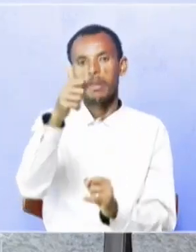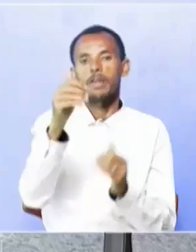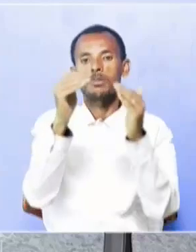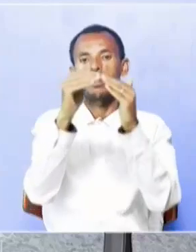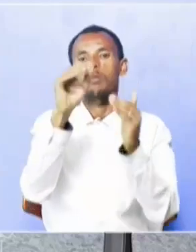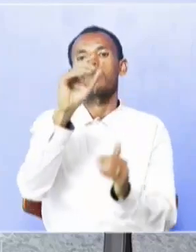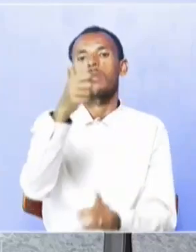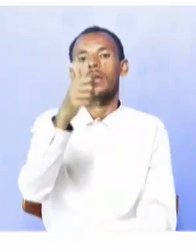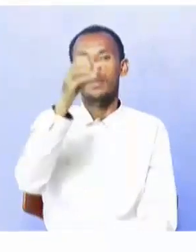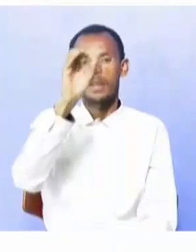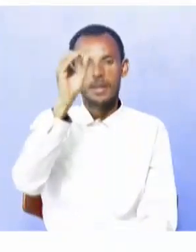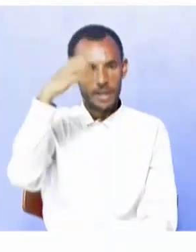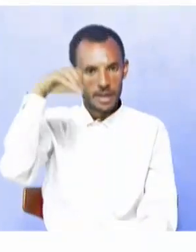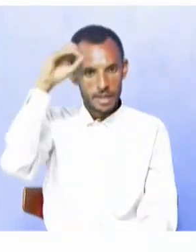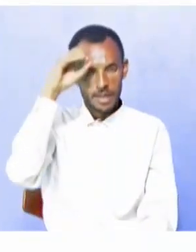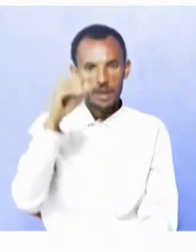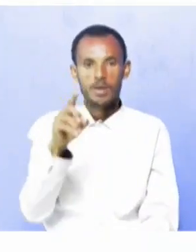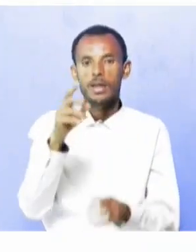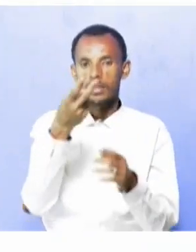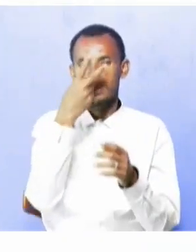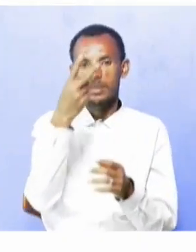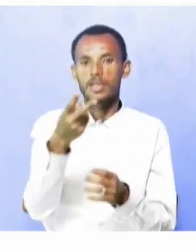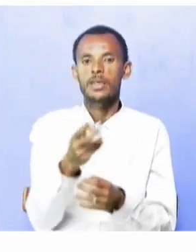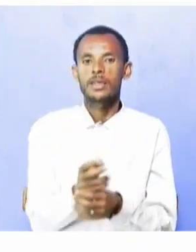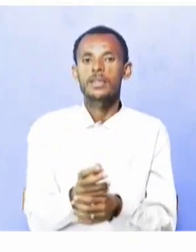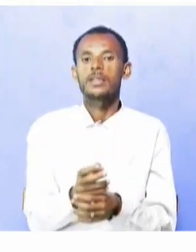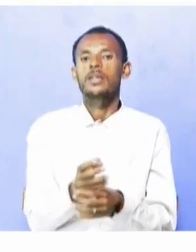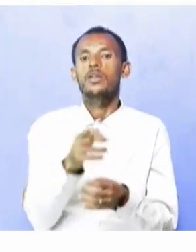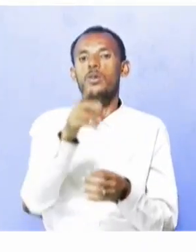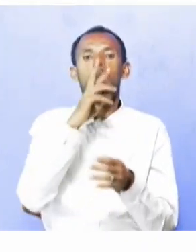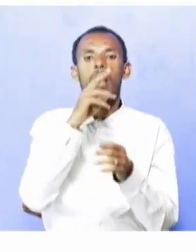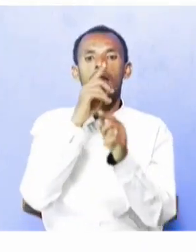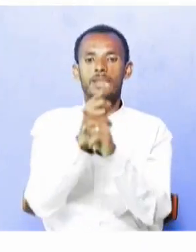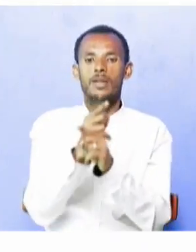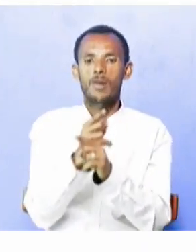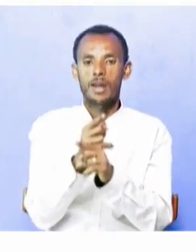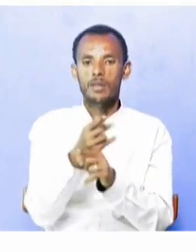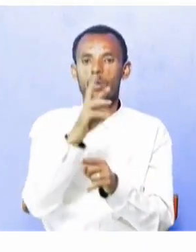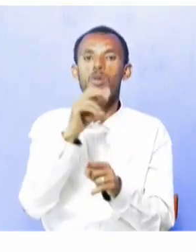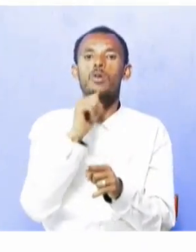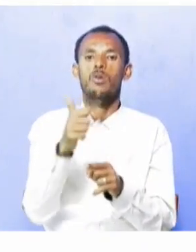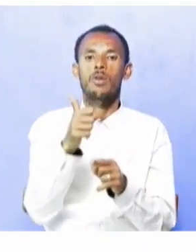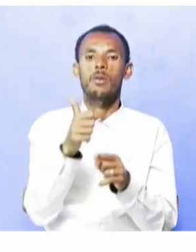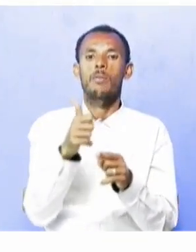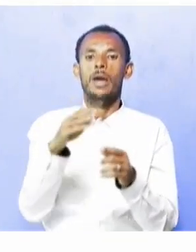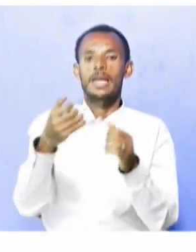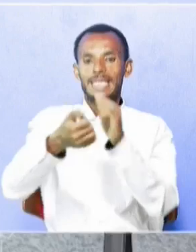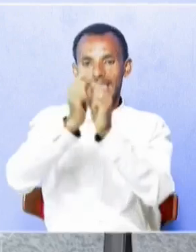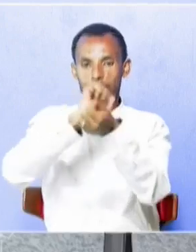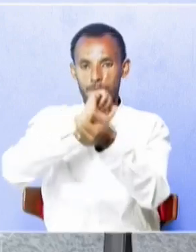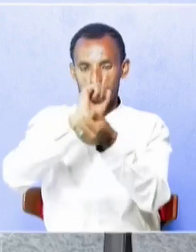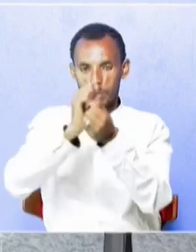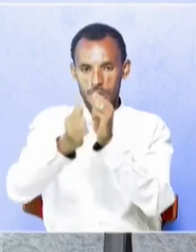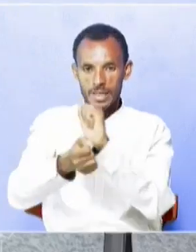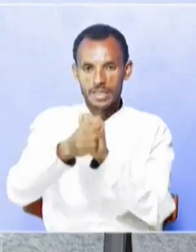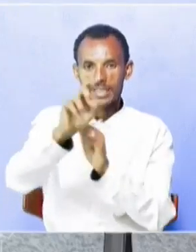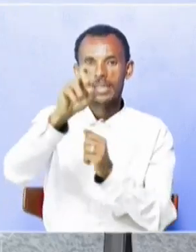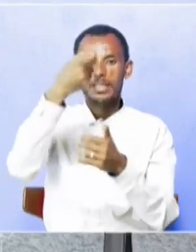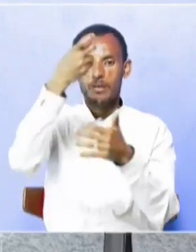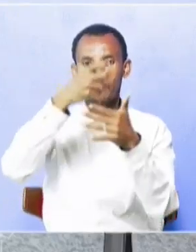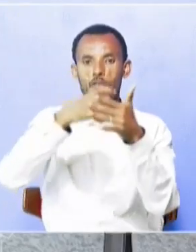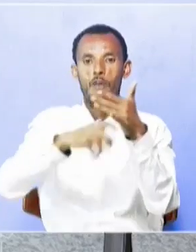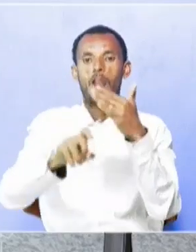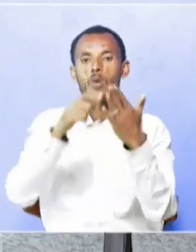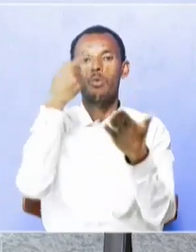Look, you can check whether your answer is correct or not by substituting the x